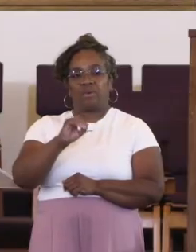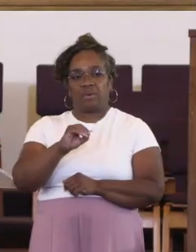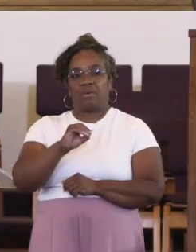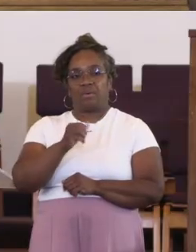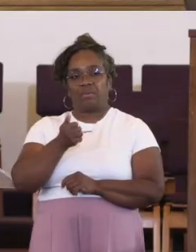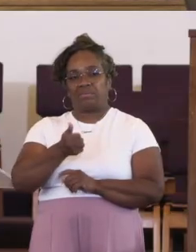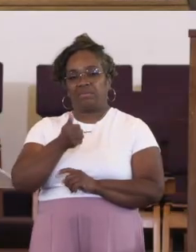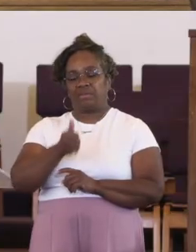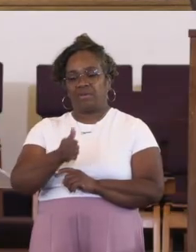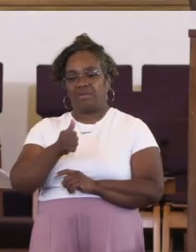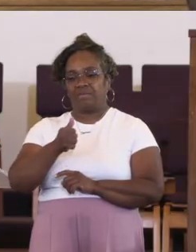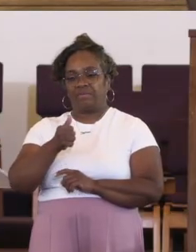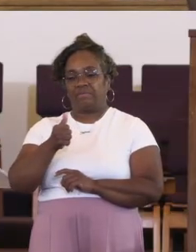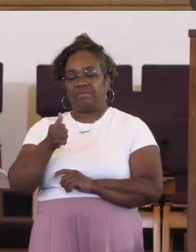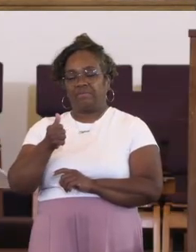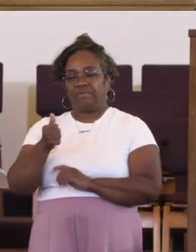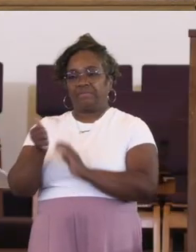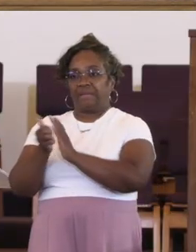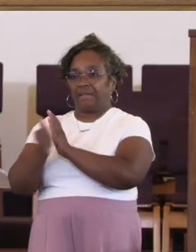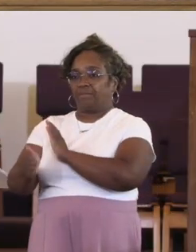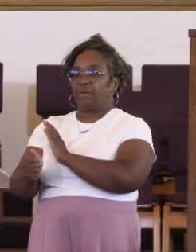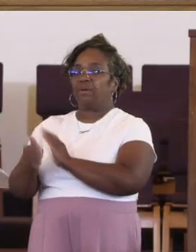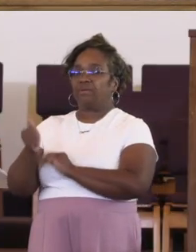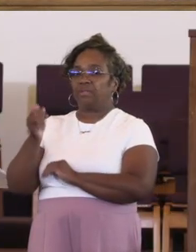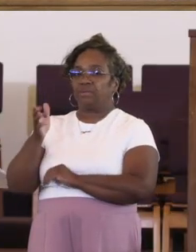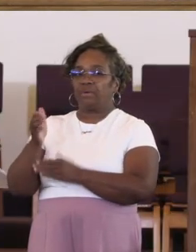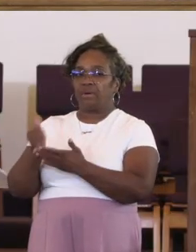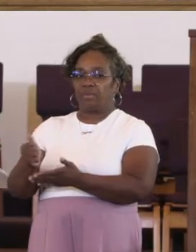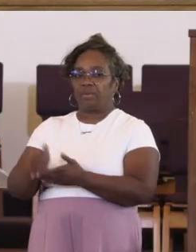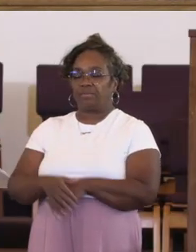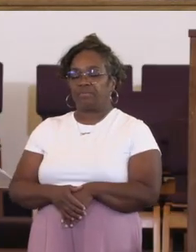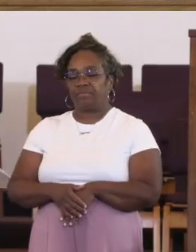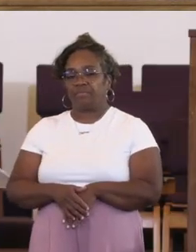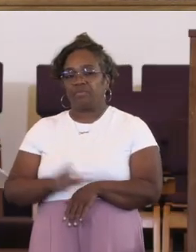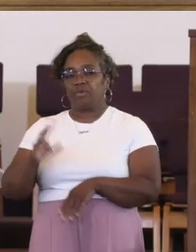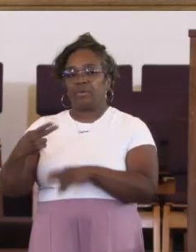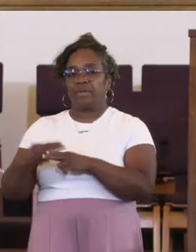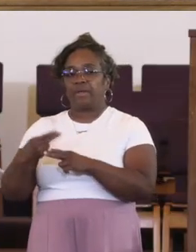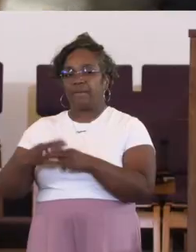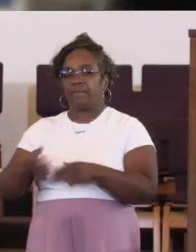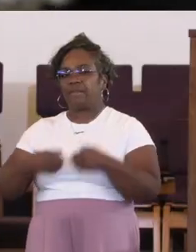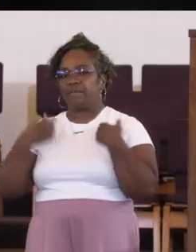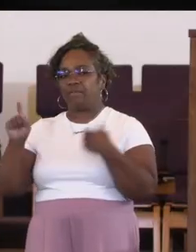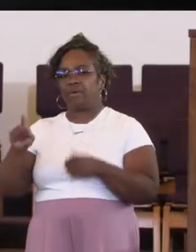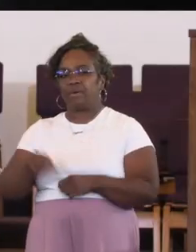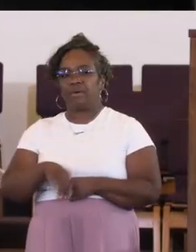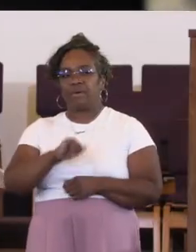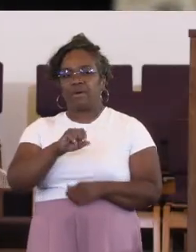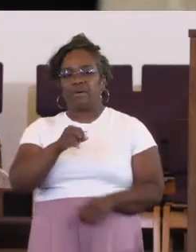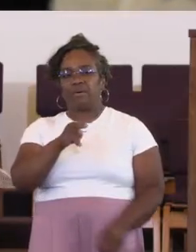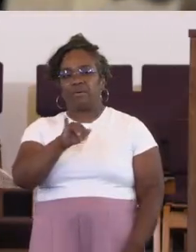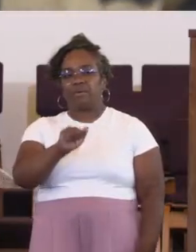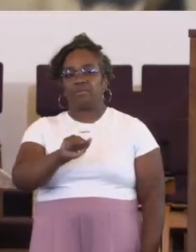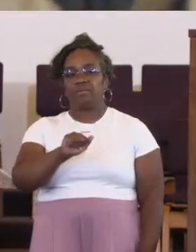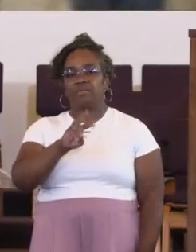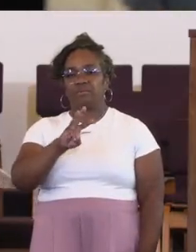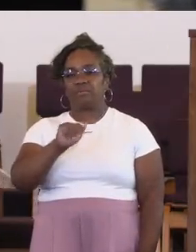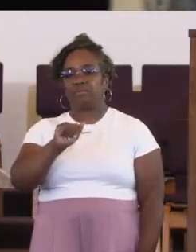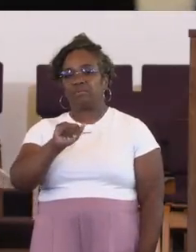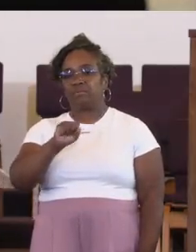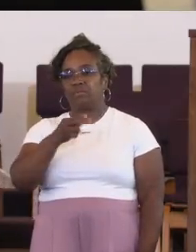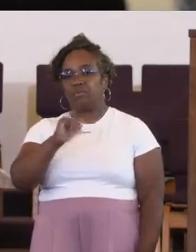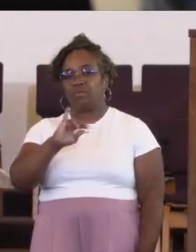works. Okay, go ahead. Tell us your name, what neighborhood you're from. Ionia, Washington, and I'm in the West End.